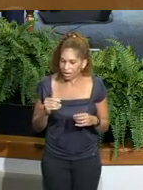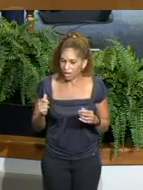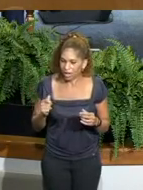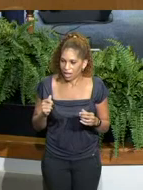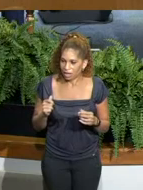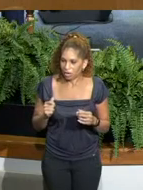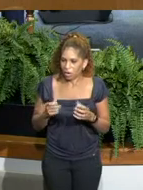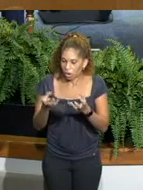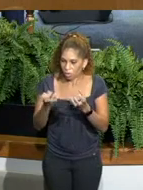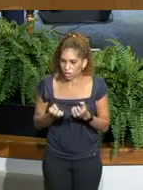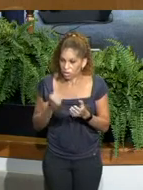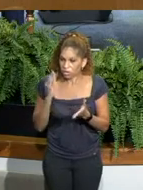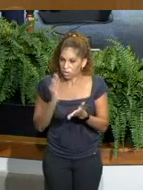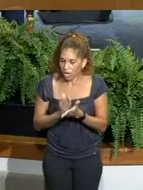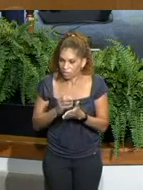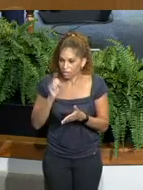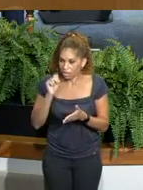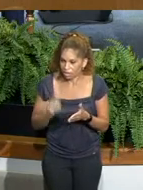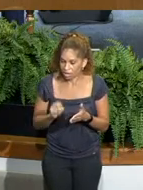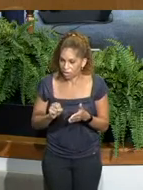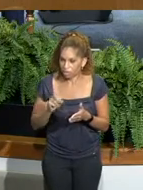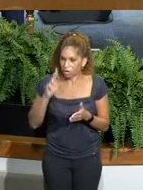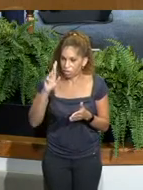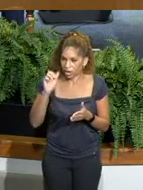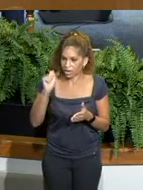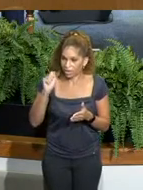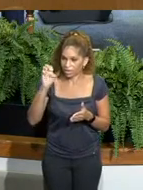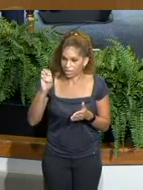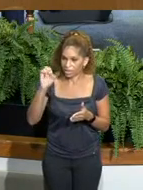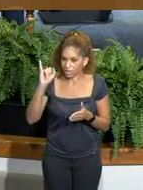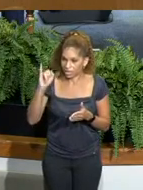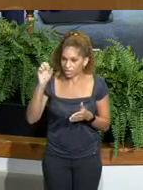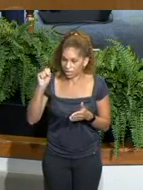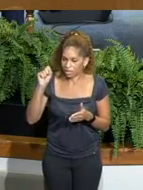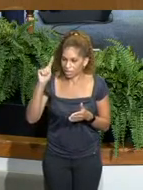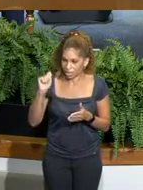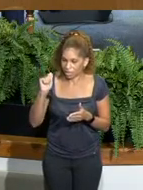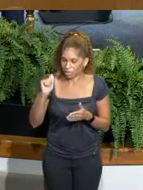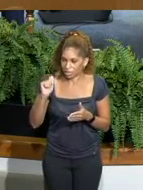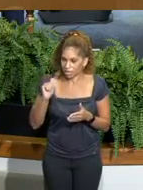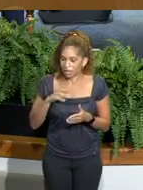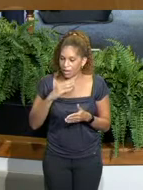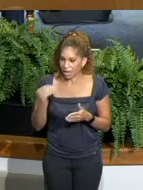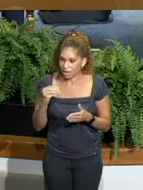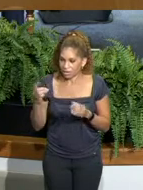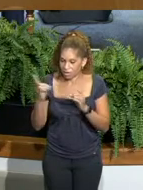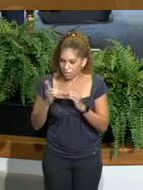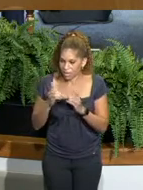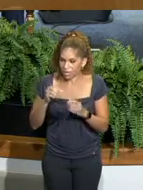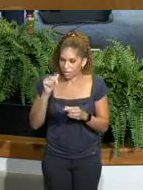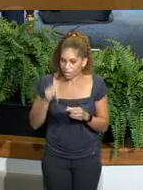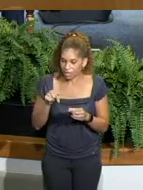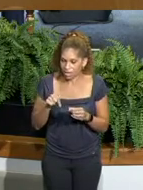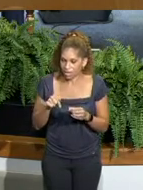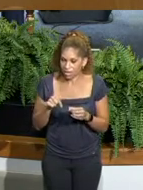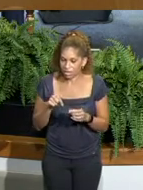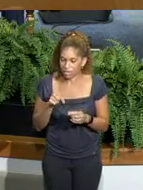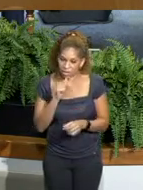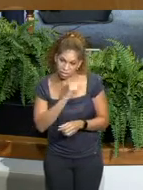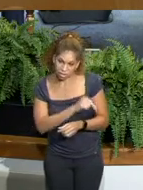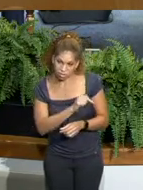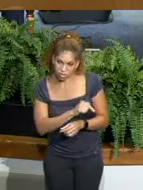racist aristocracy out of its command posts in the South and in the country. And to meet this threat, the